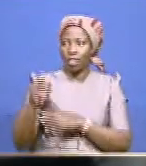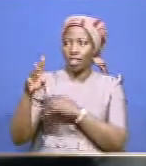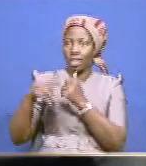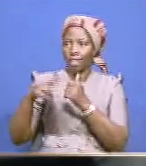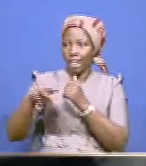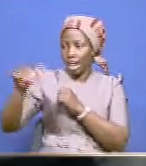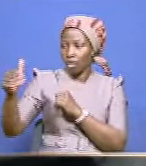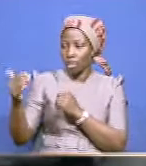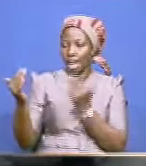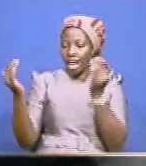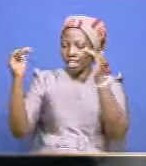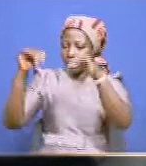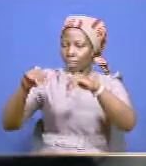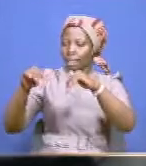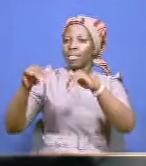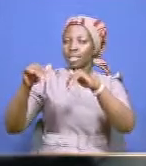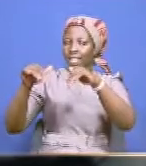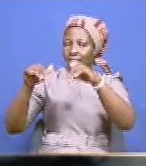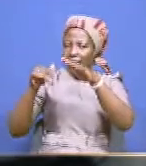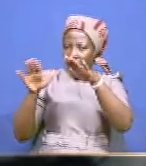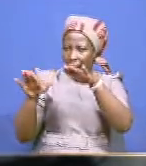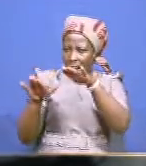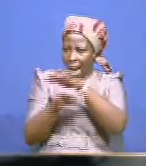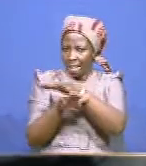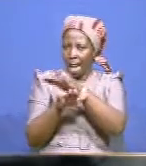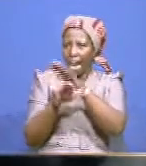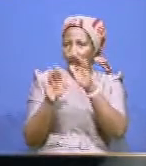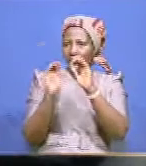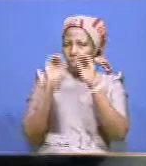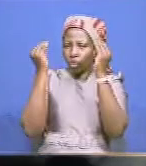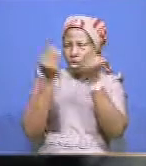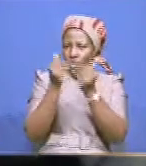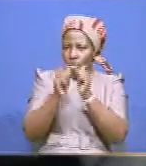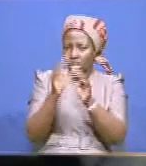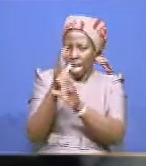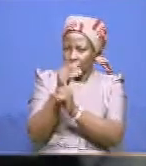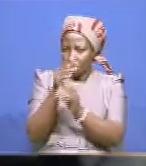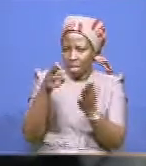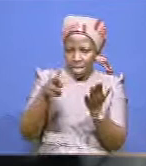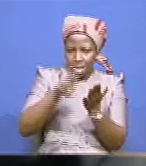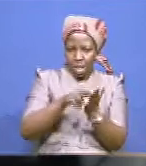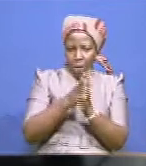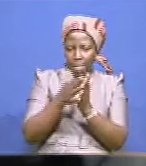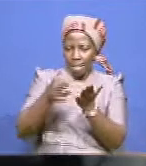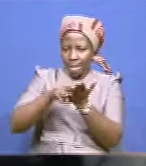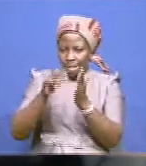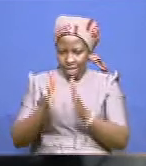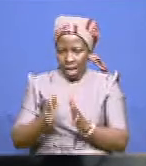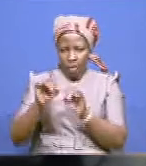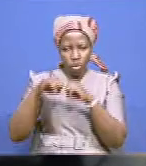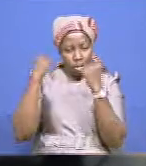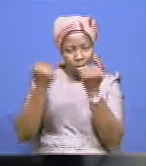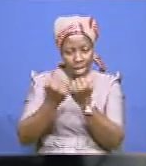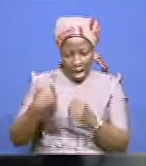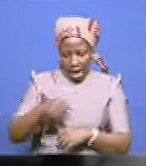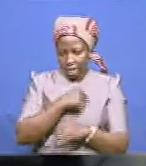are under umbrella, yes, which is an association registered with the Registrar of Societies. Mm-hmm. We are trying to pursue